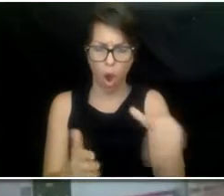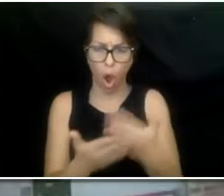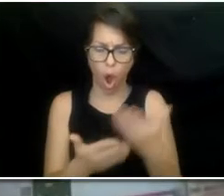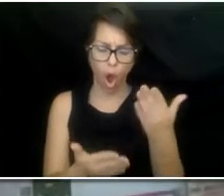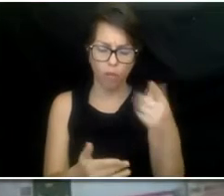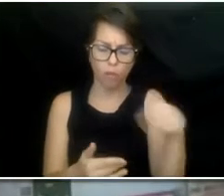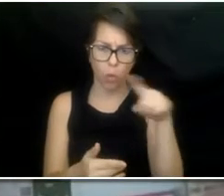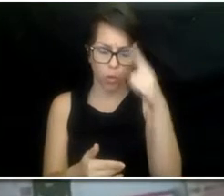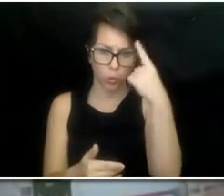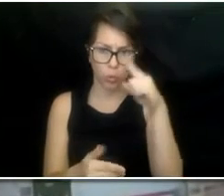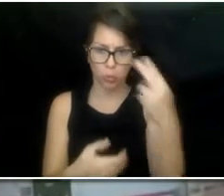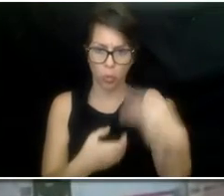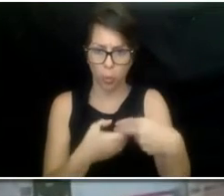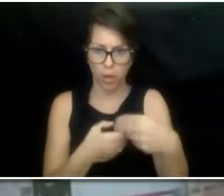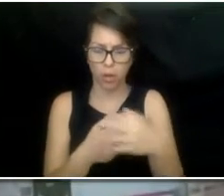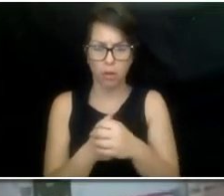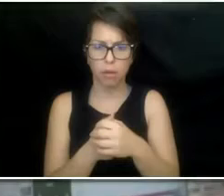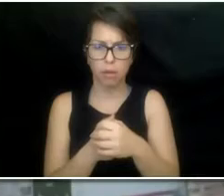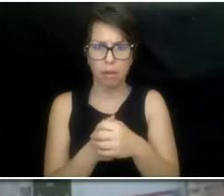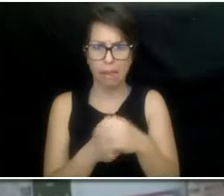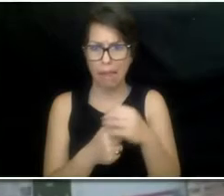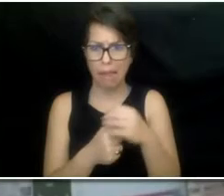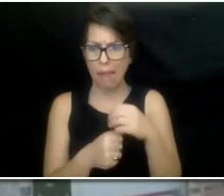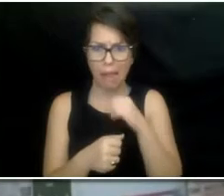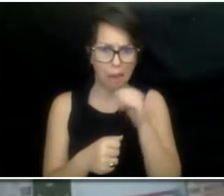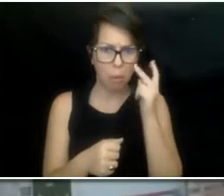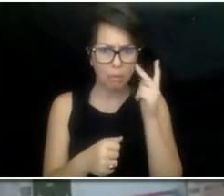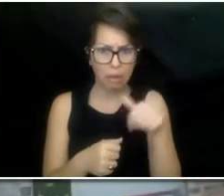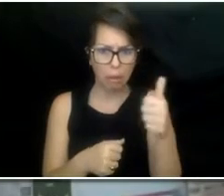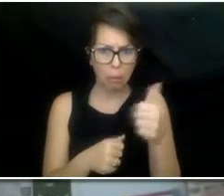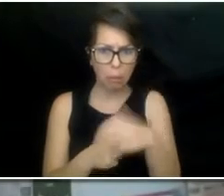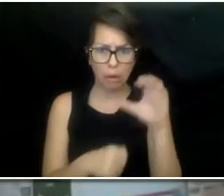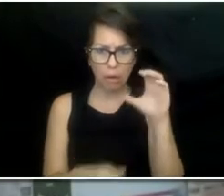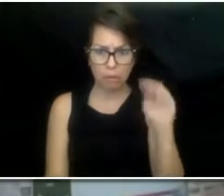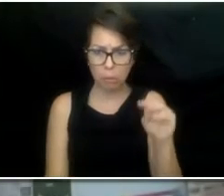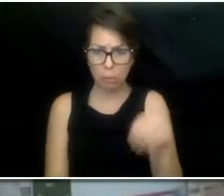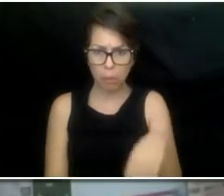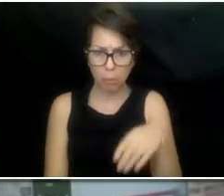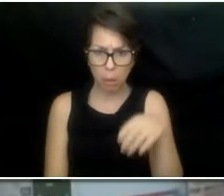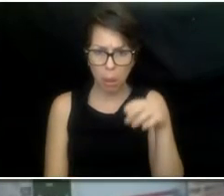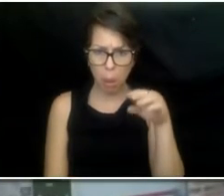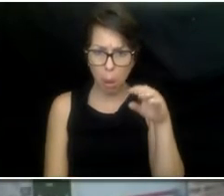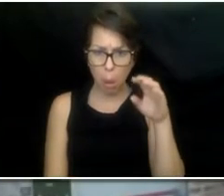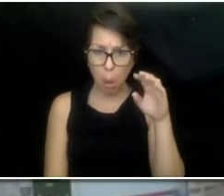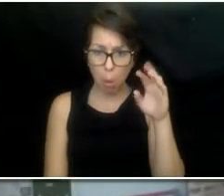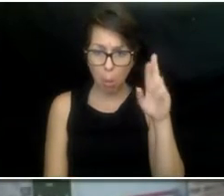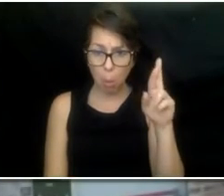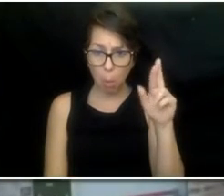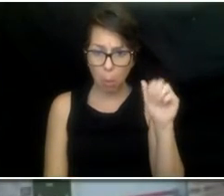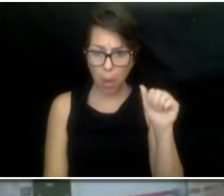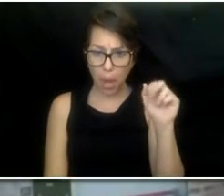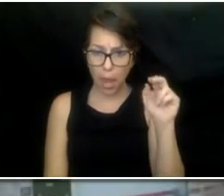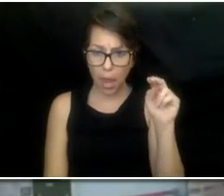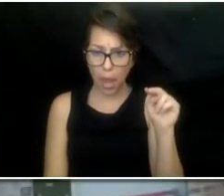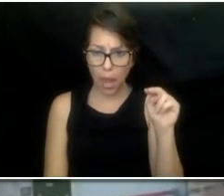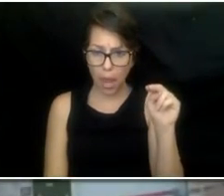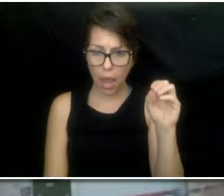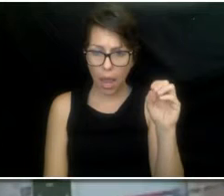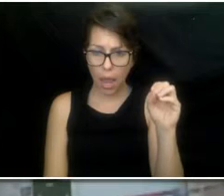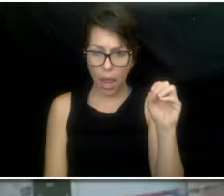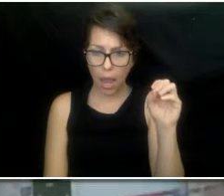member jger thank you so much um now I'm going to turn it over